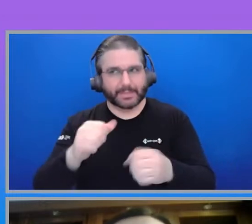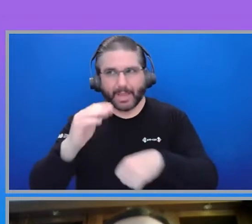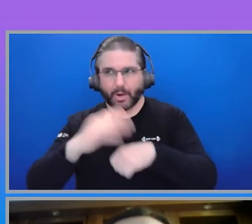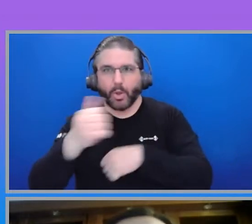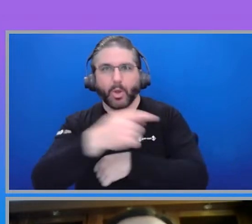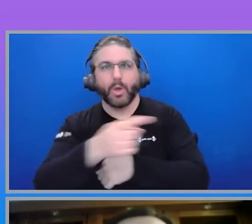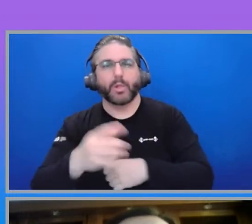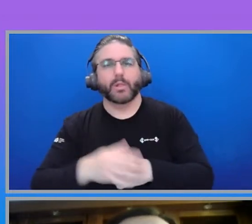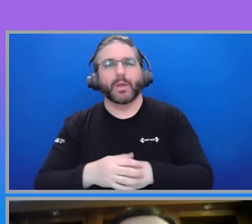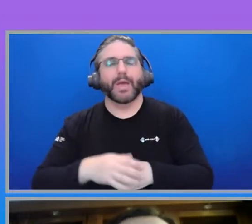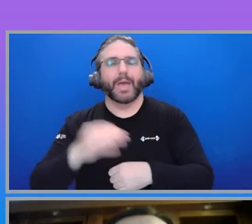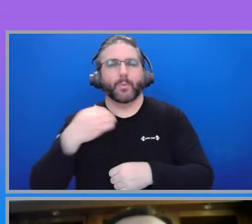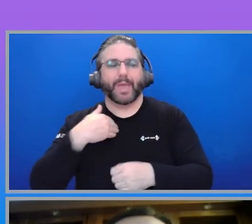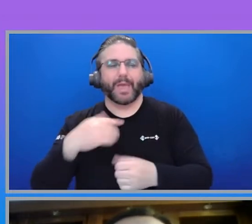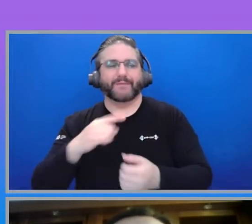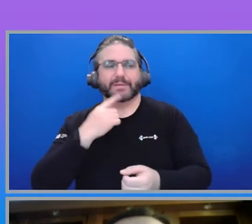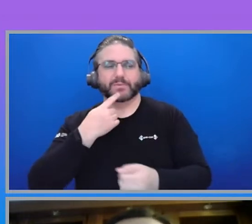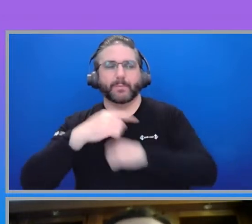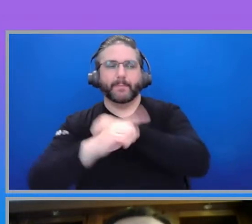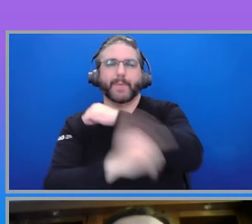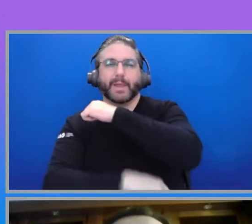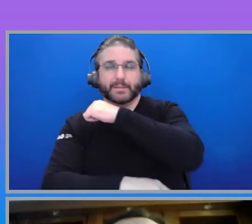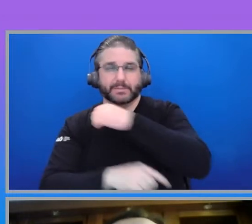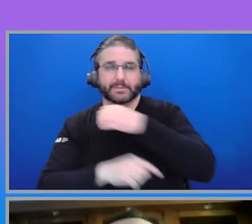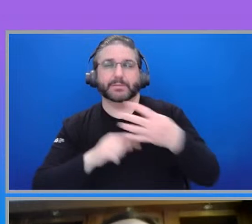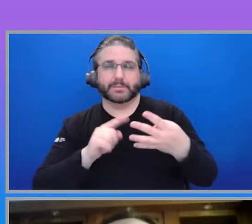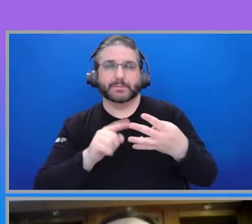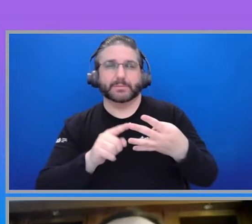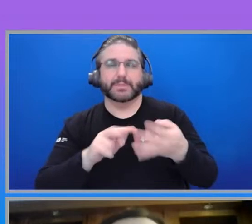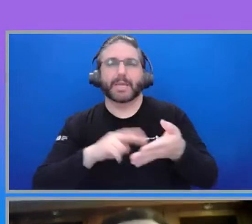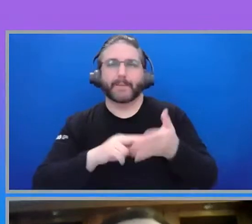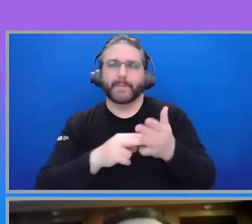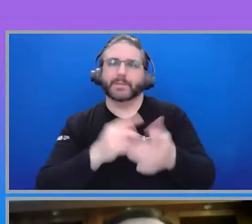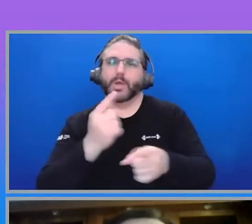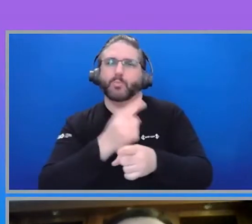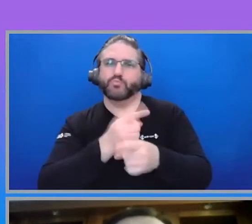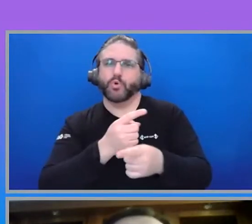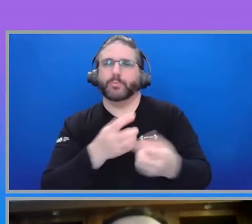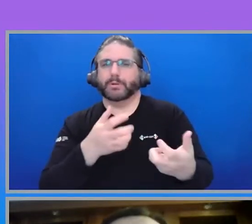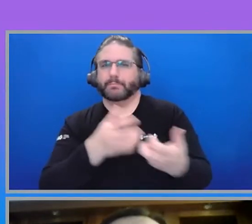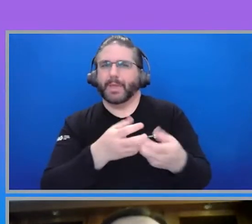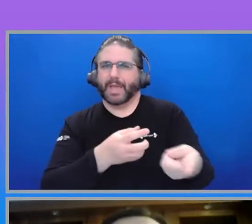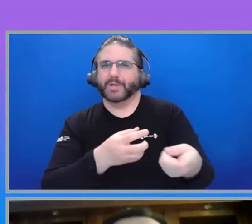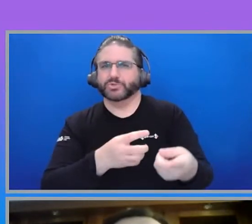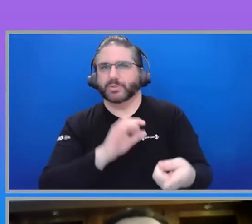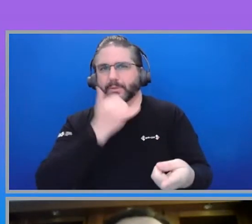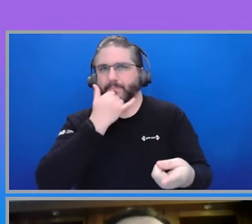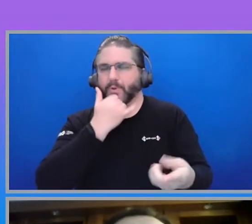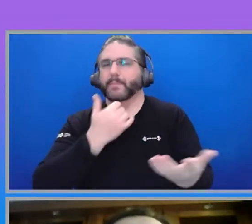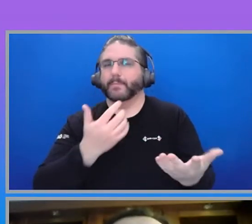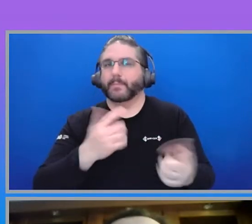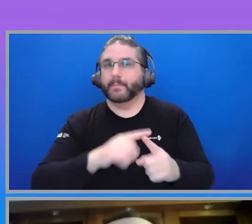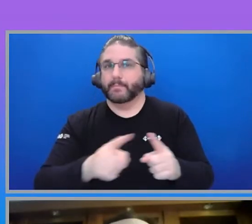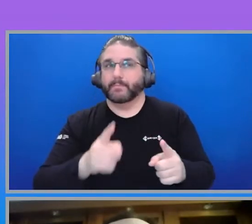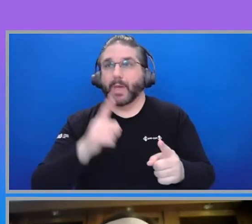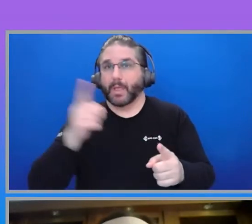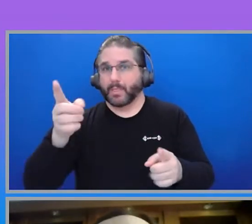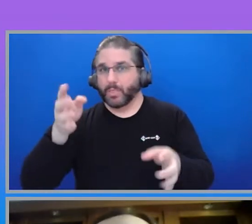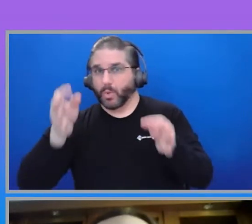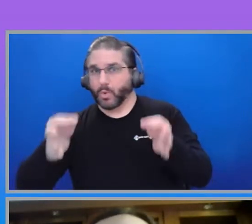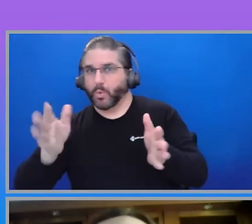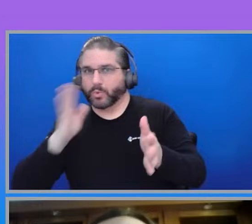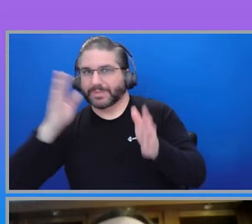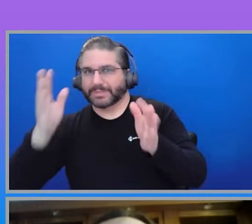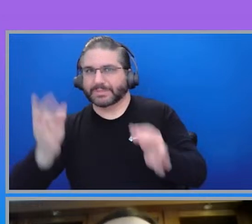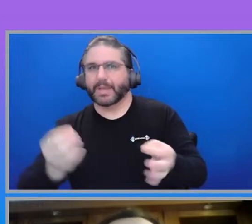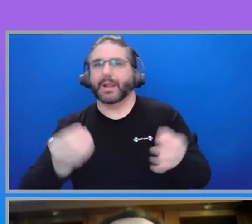effective and proportionate but dissuasive can be put by the courts, and of course